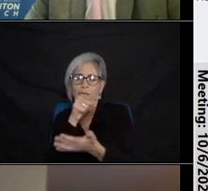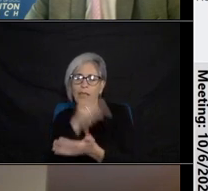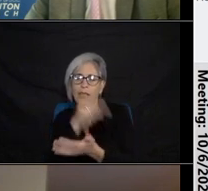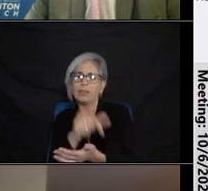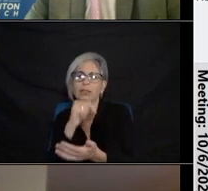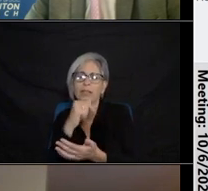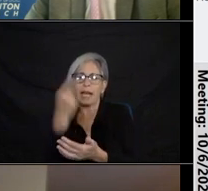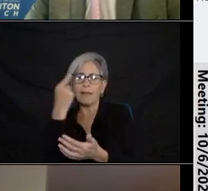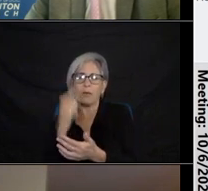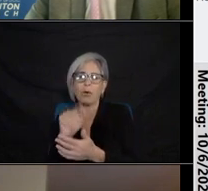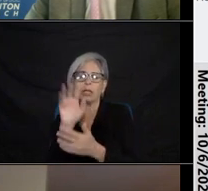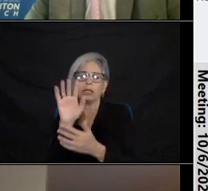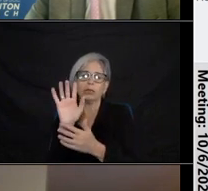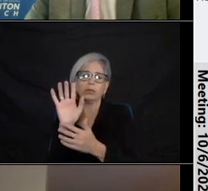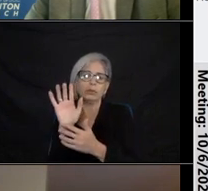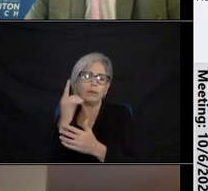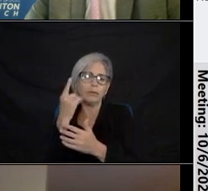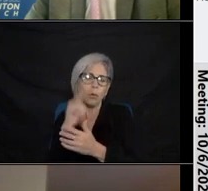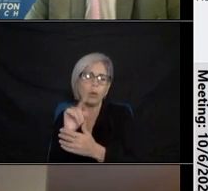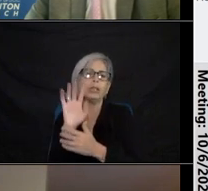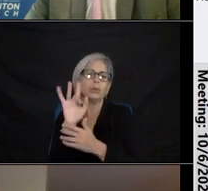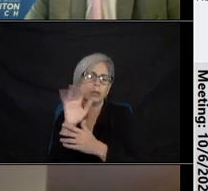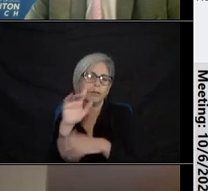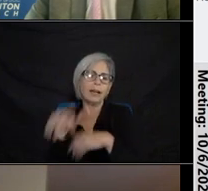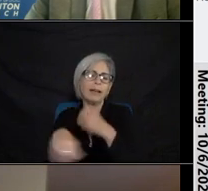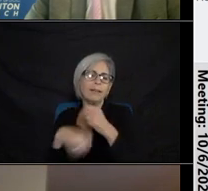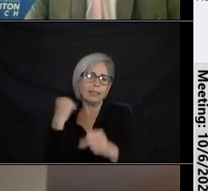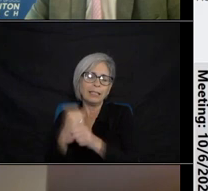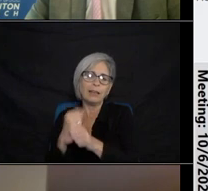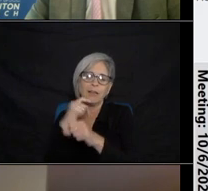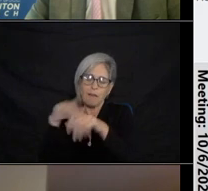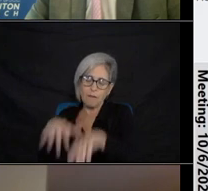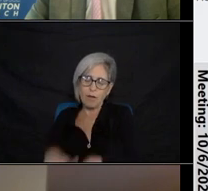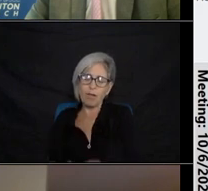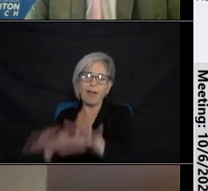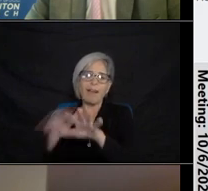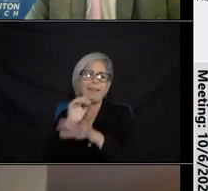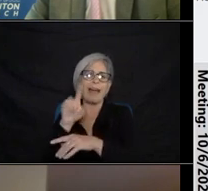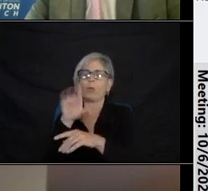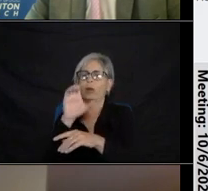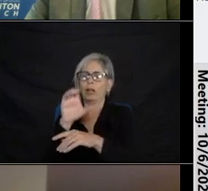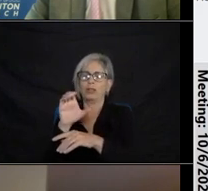for the 25, it was set for a 25-year flood, not a 100-year flood, and the